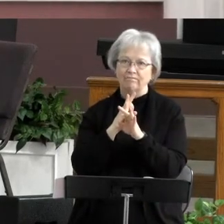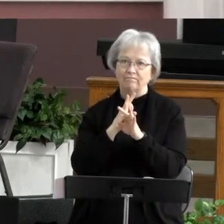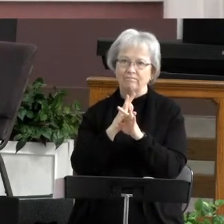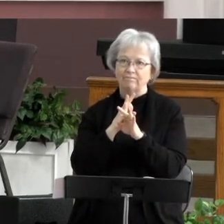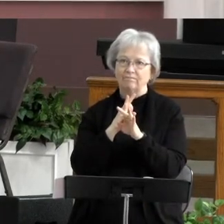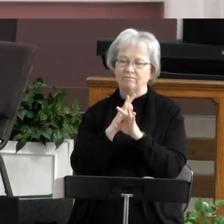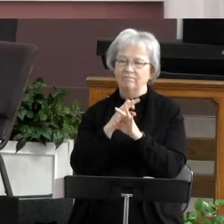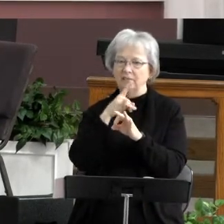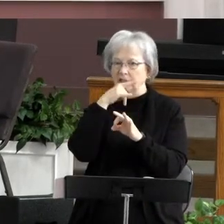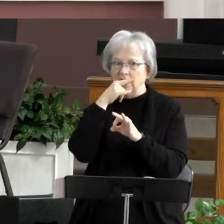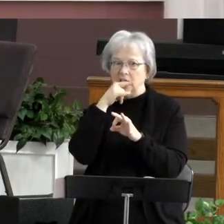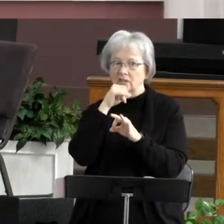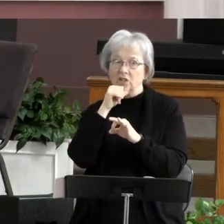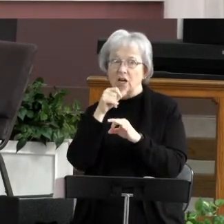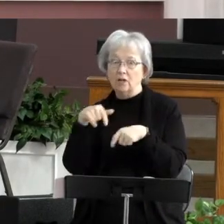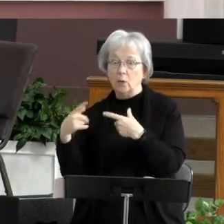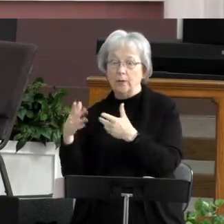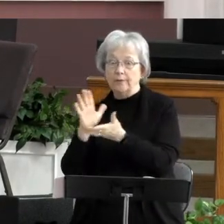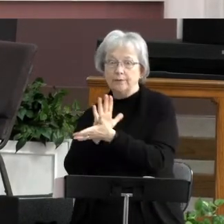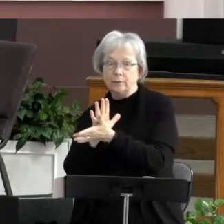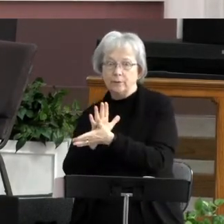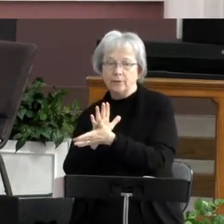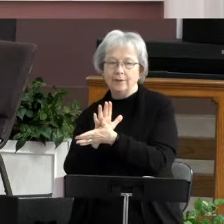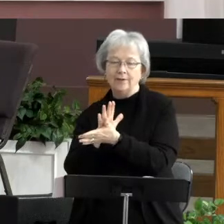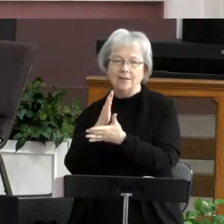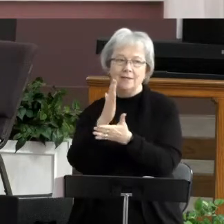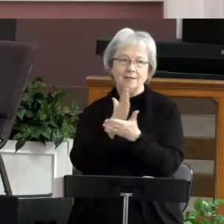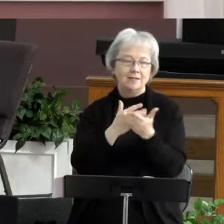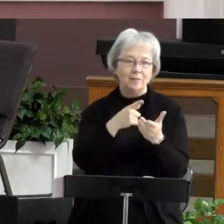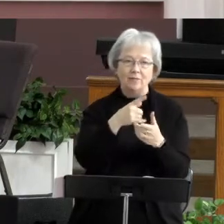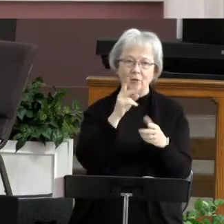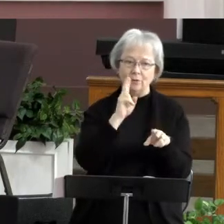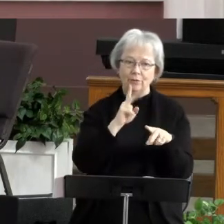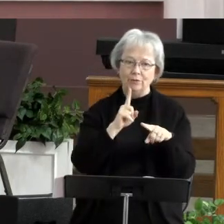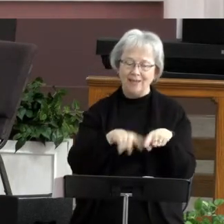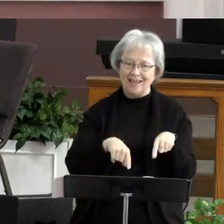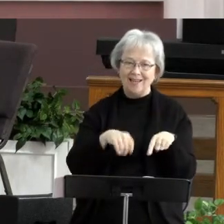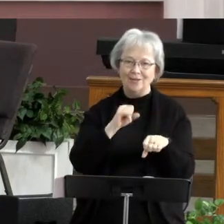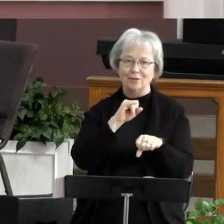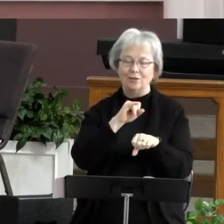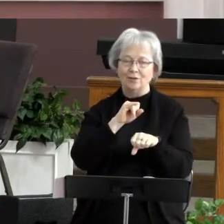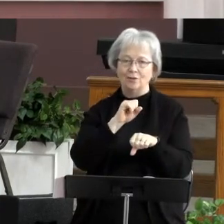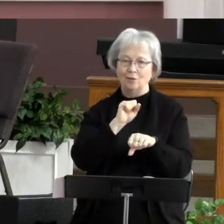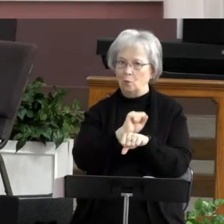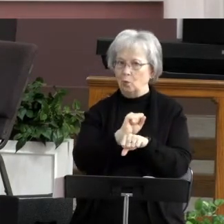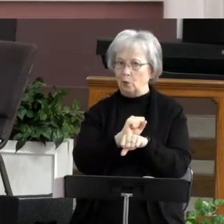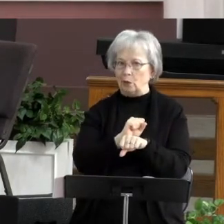The kids aren't going to school. Some of you aren't able to go to work.